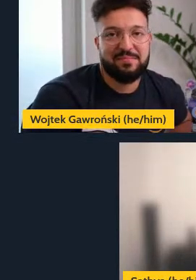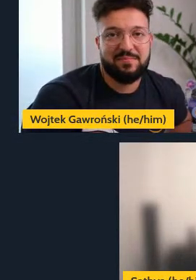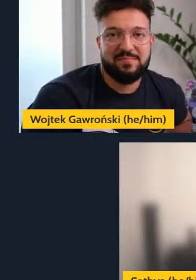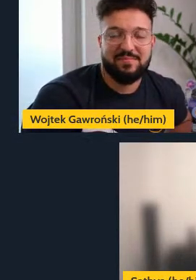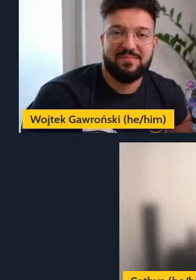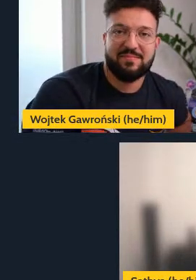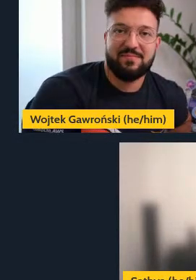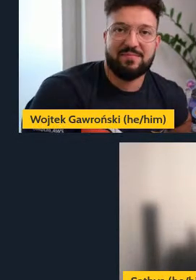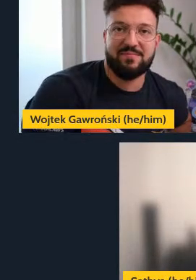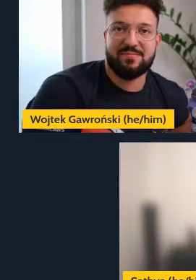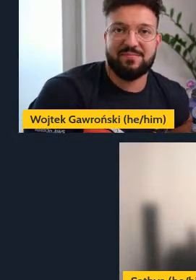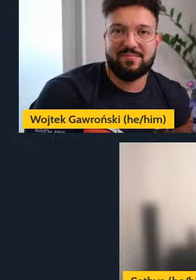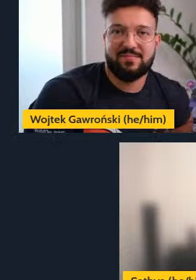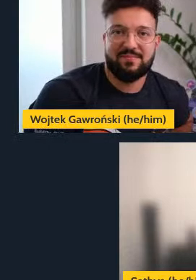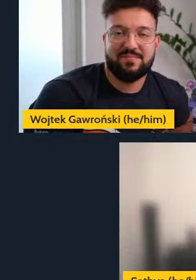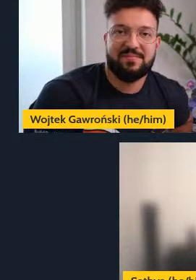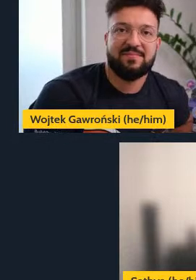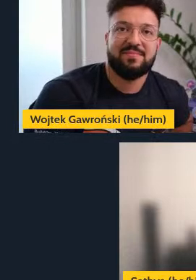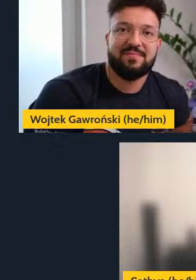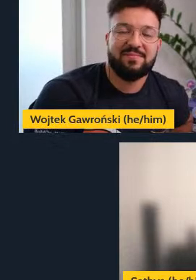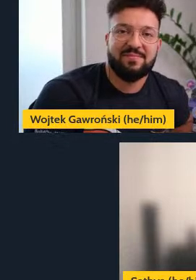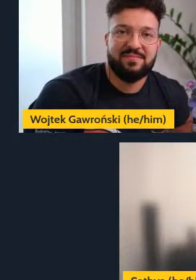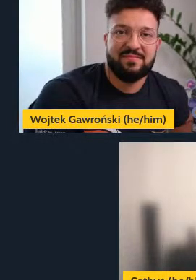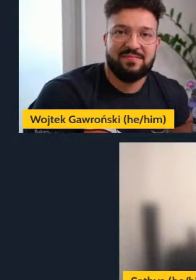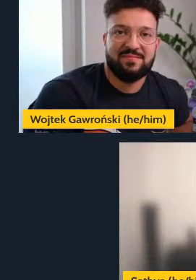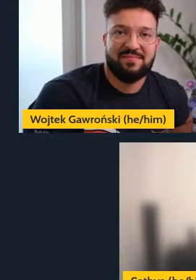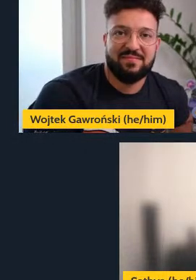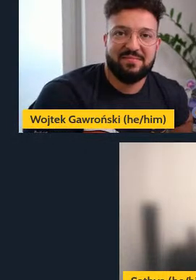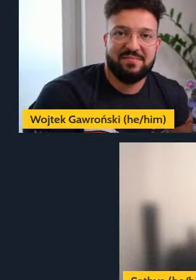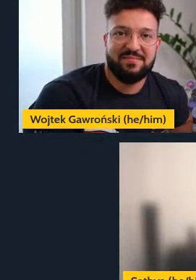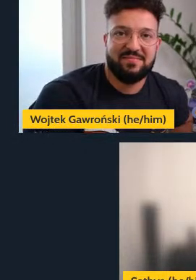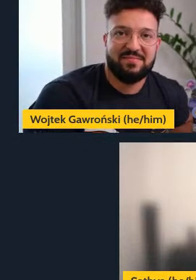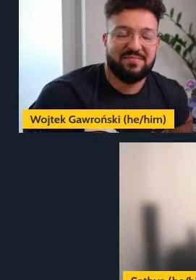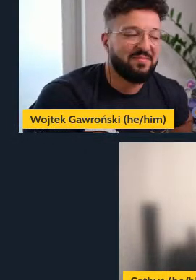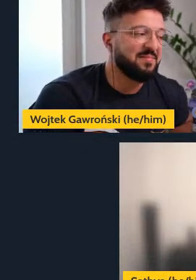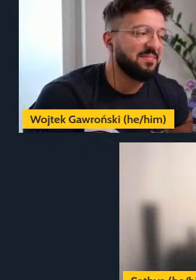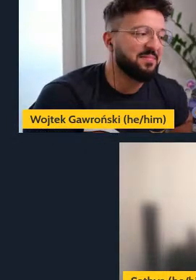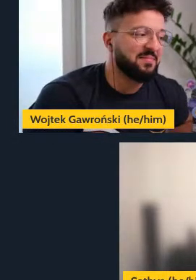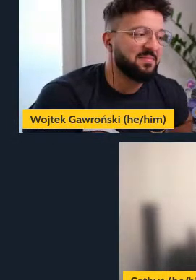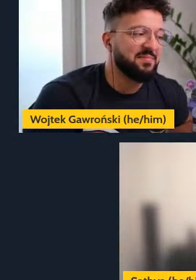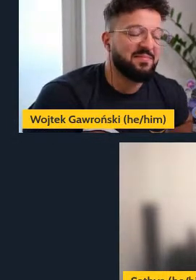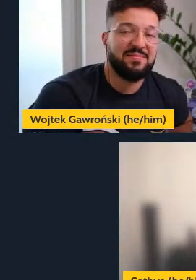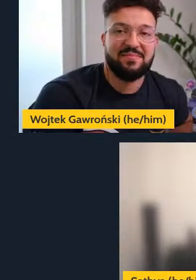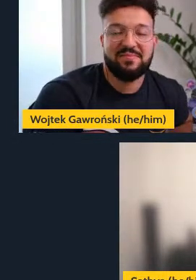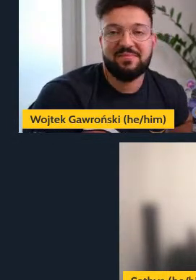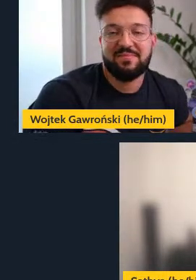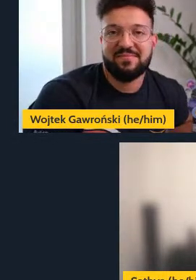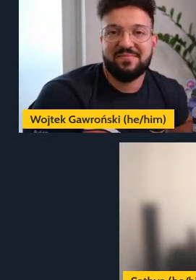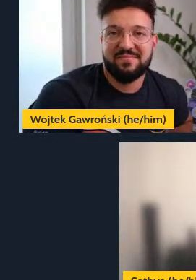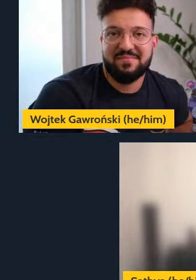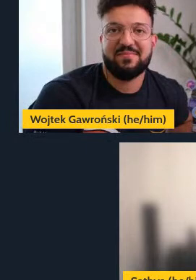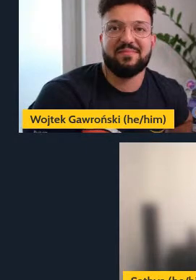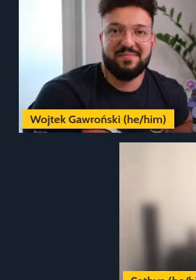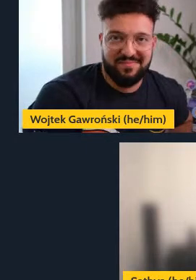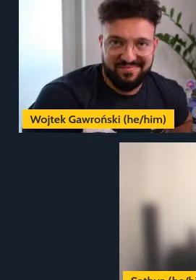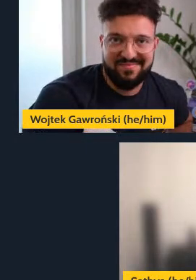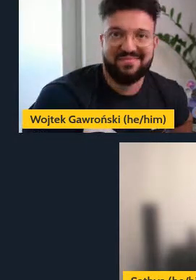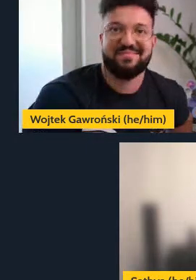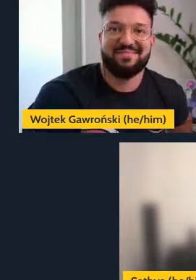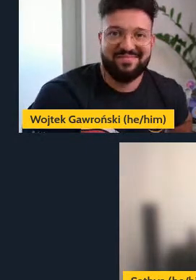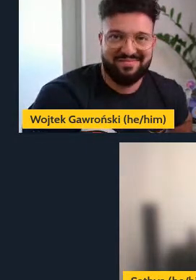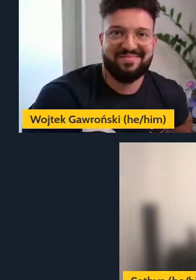today. I also encourage our amazing audience to send out your location and where are